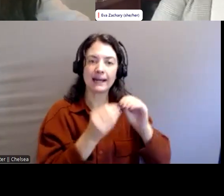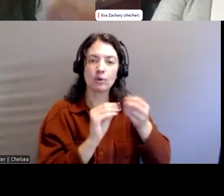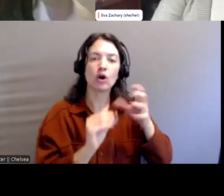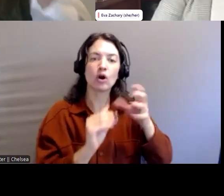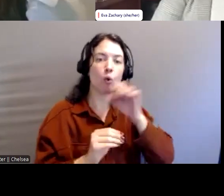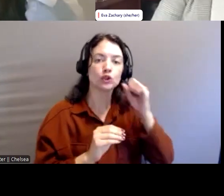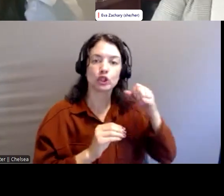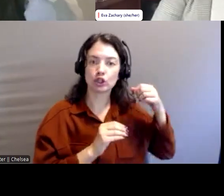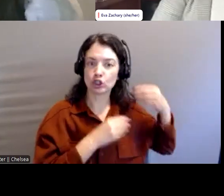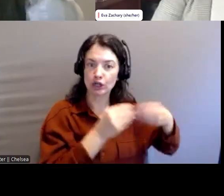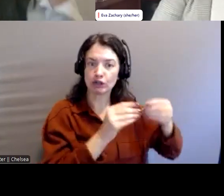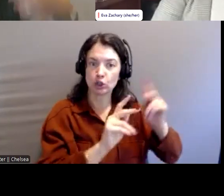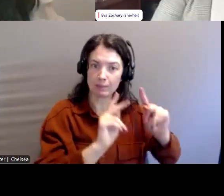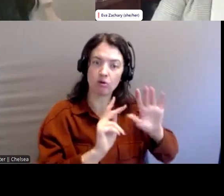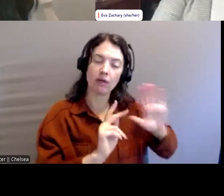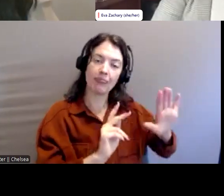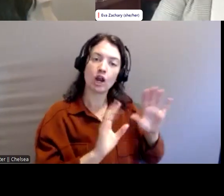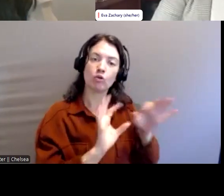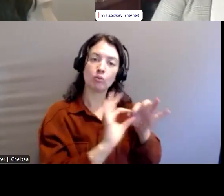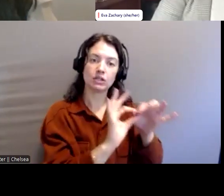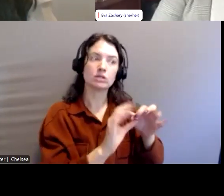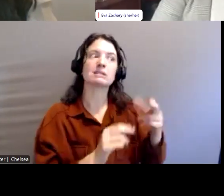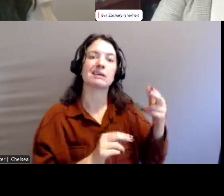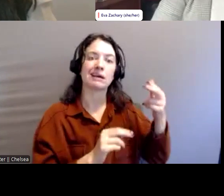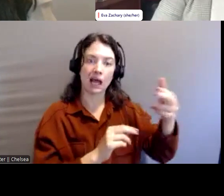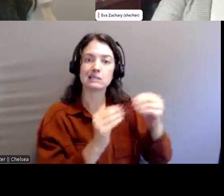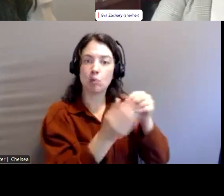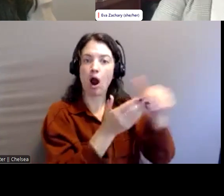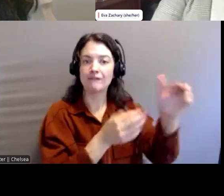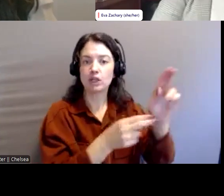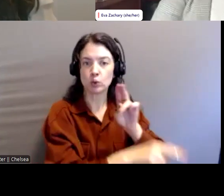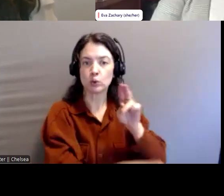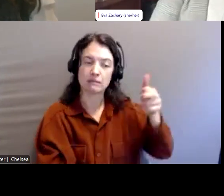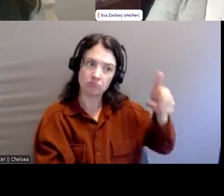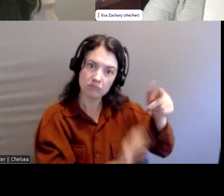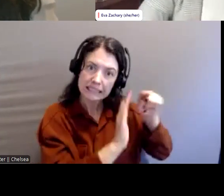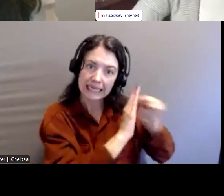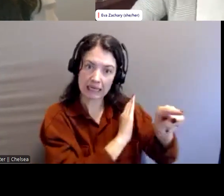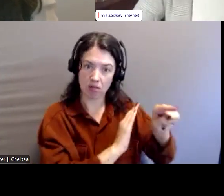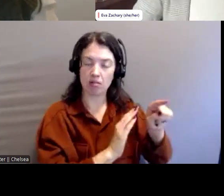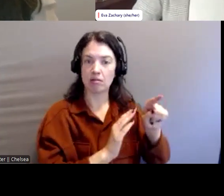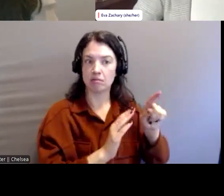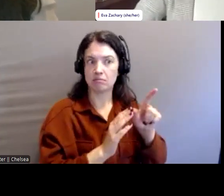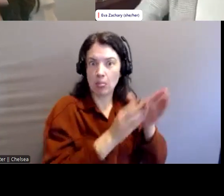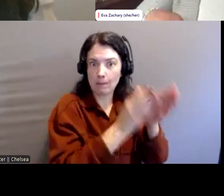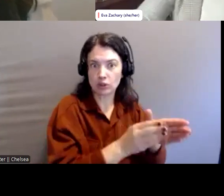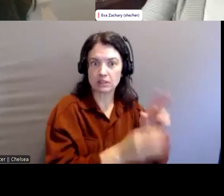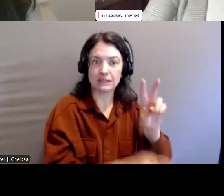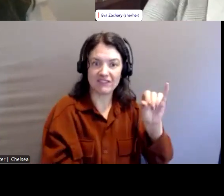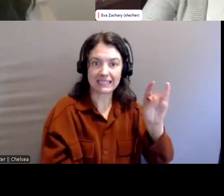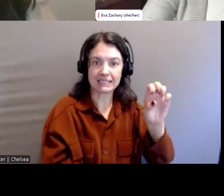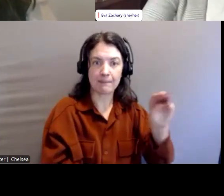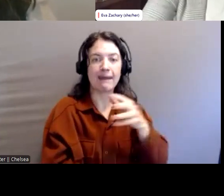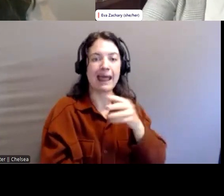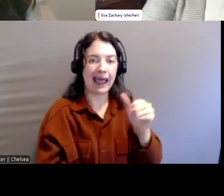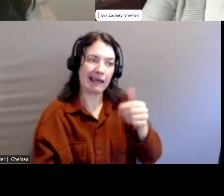in their context of their relationships where firearms are used to kill the victim and potentially the perpetrator as well. So it's a